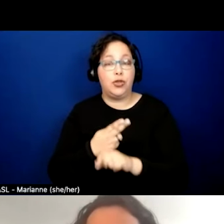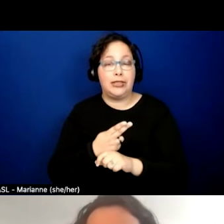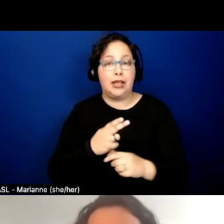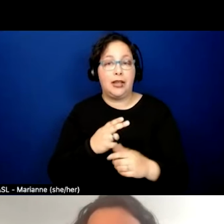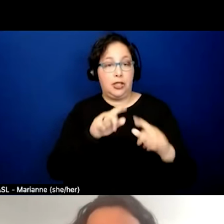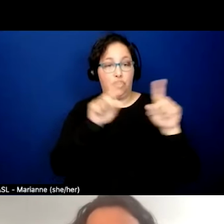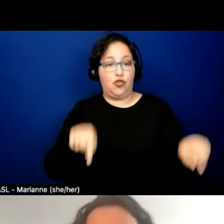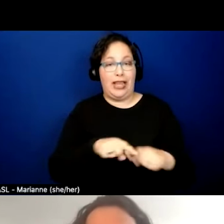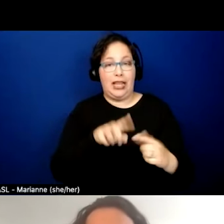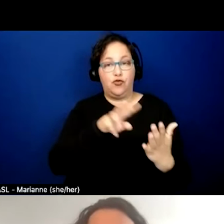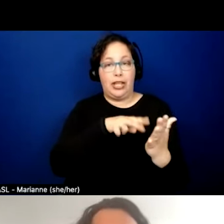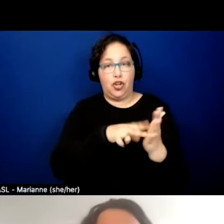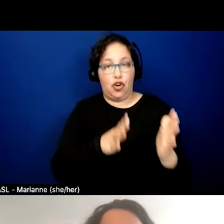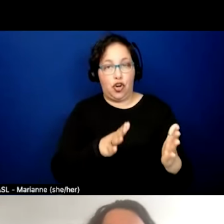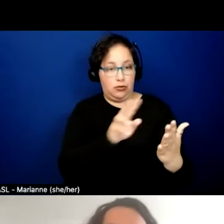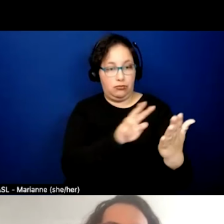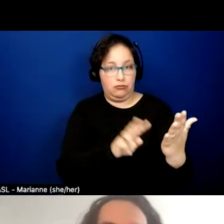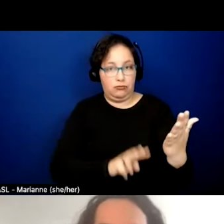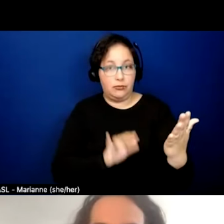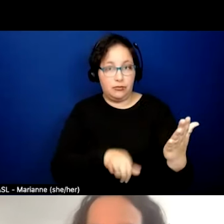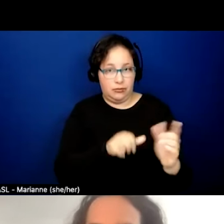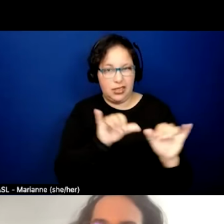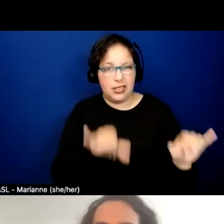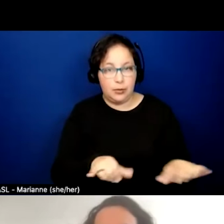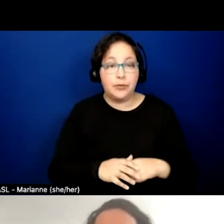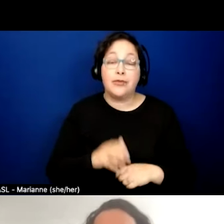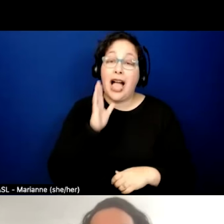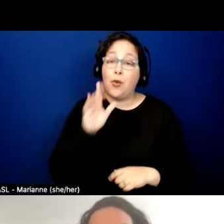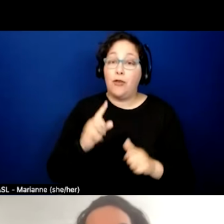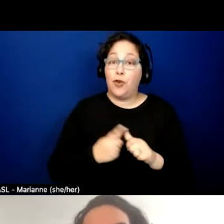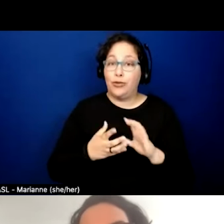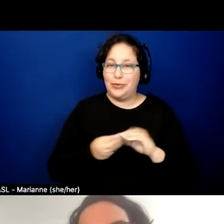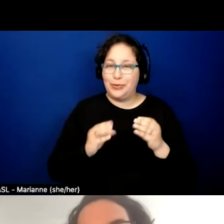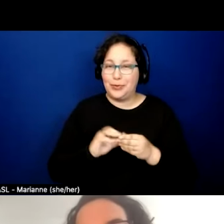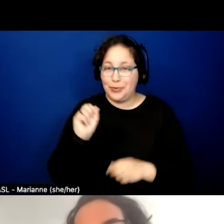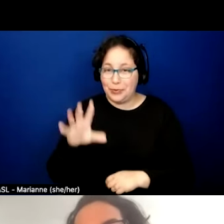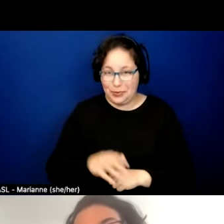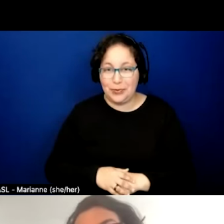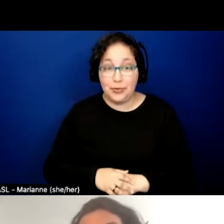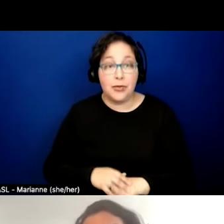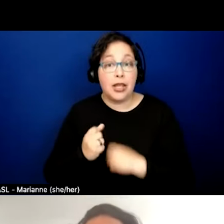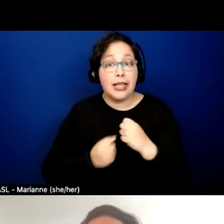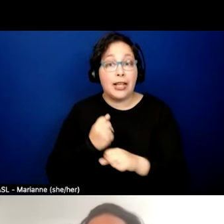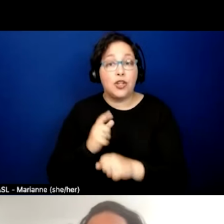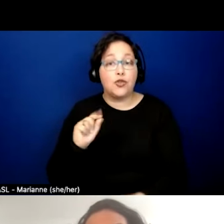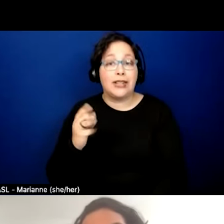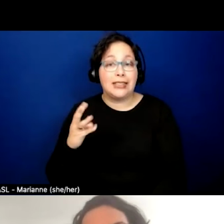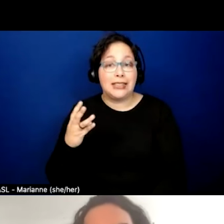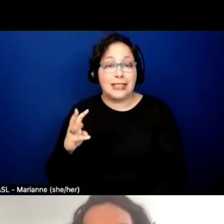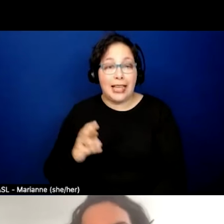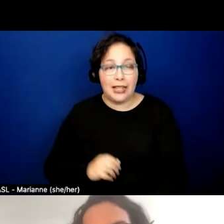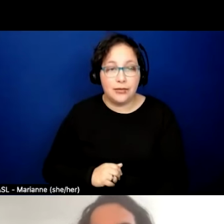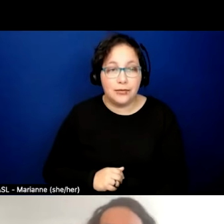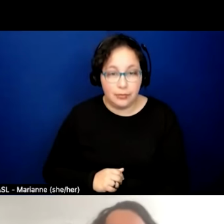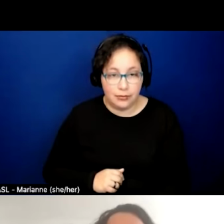And I'm going to start by sharing a story of how this all started. In 2016, Chancey Fleet, a blind